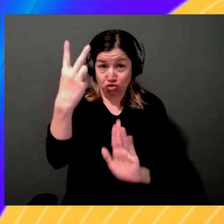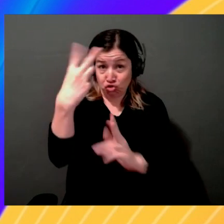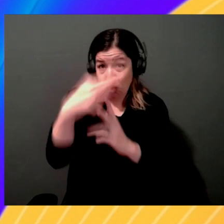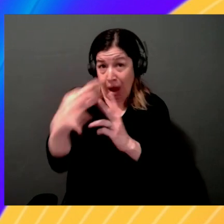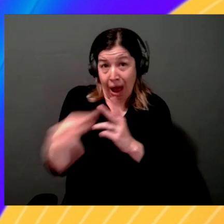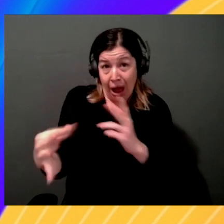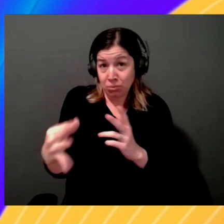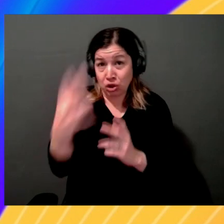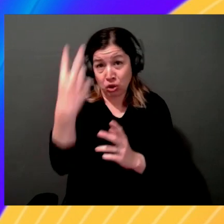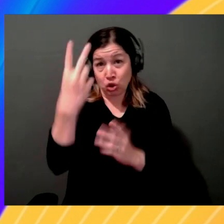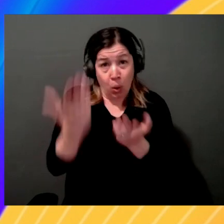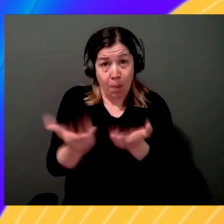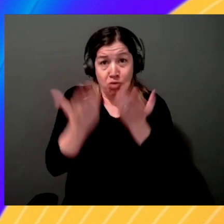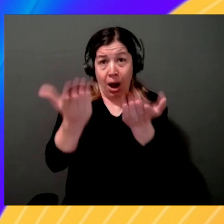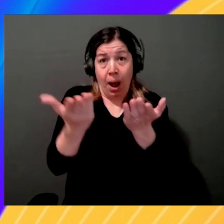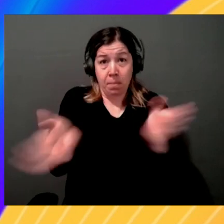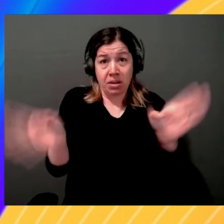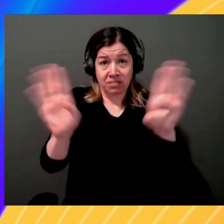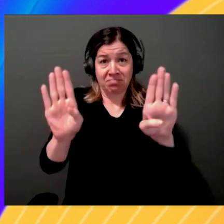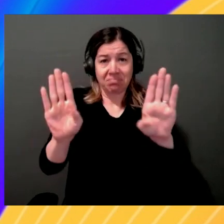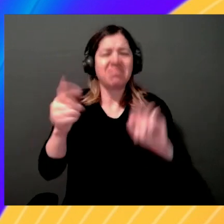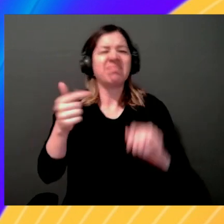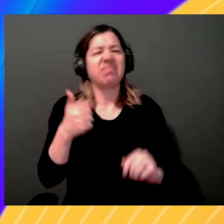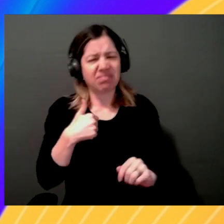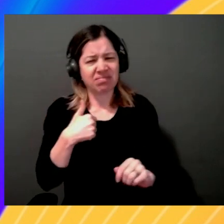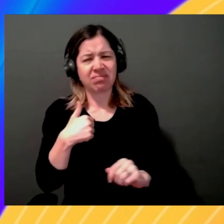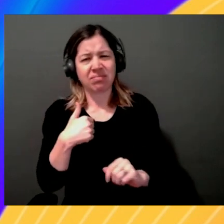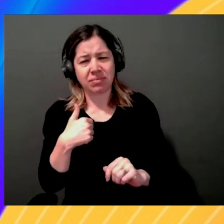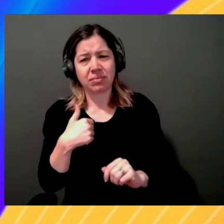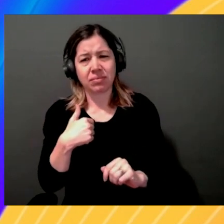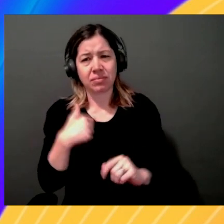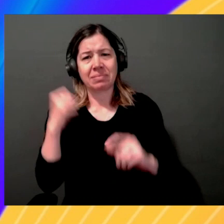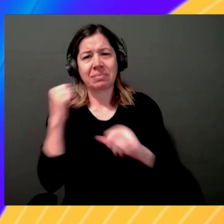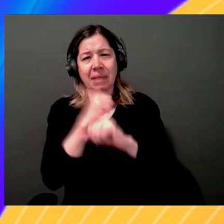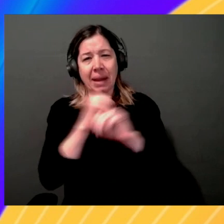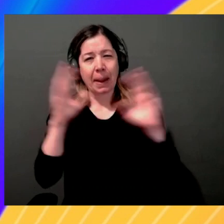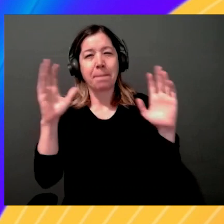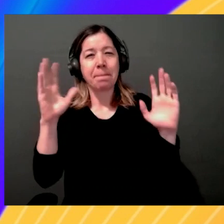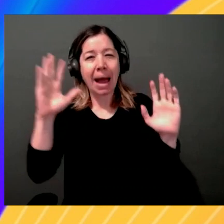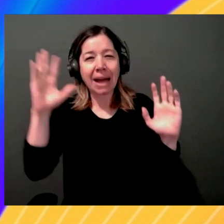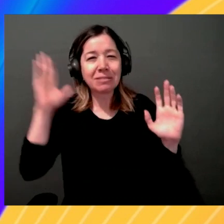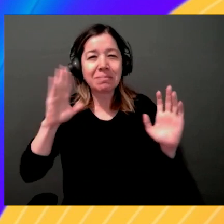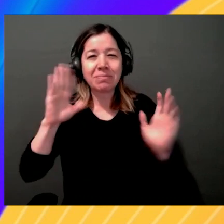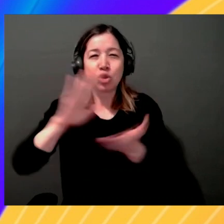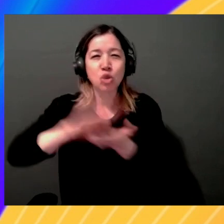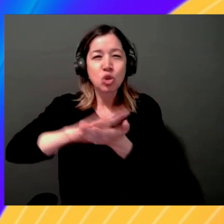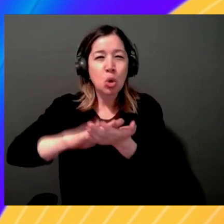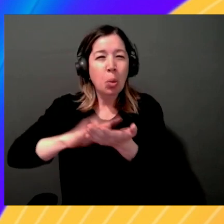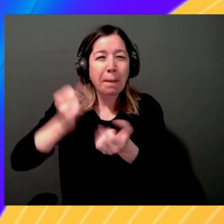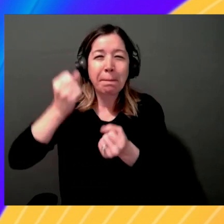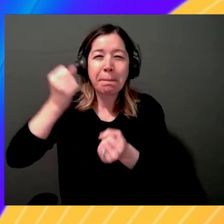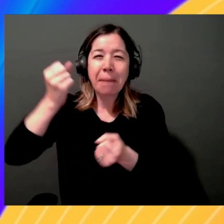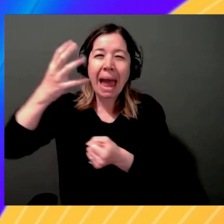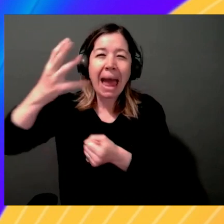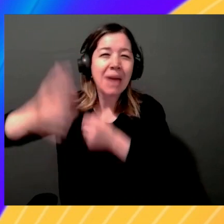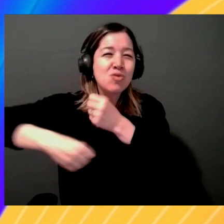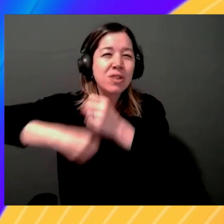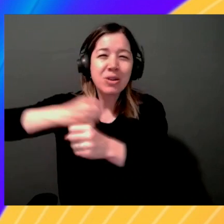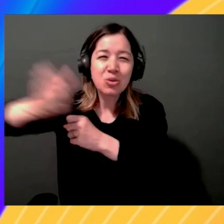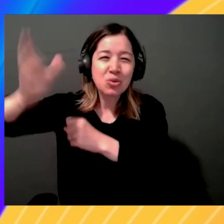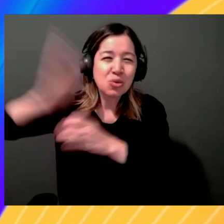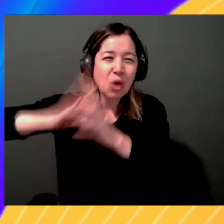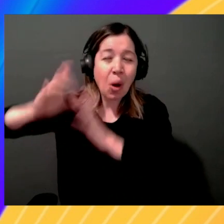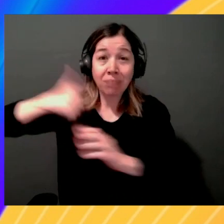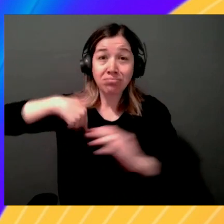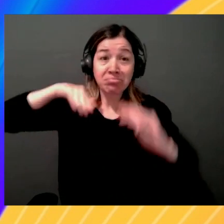just imagine, when I was in school many moons ago, going into the library, and it's like, what do I want to look at? But now it's almost